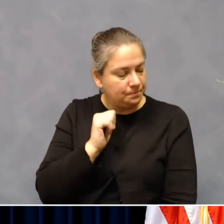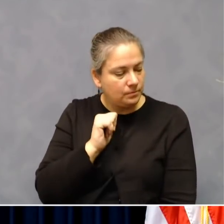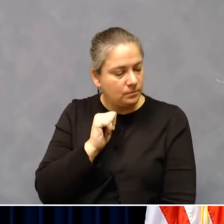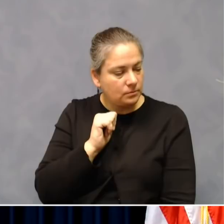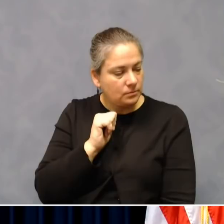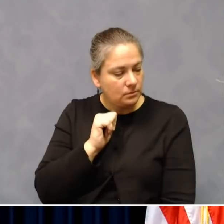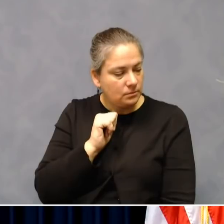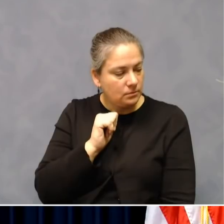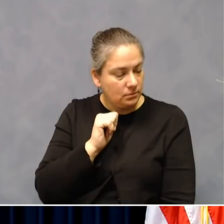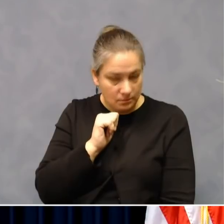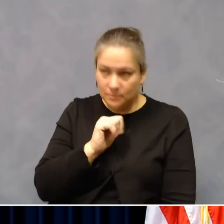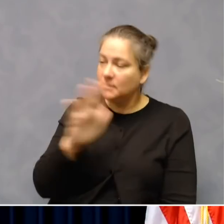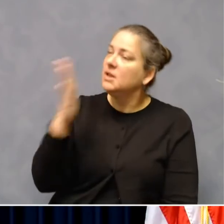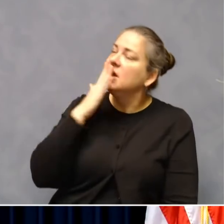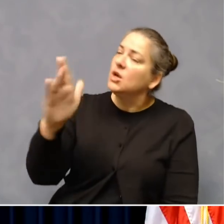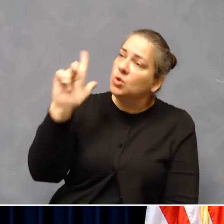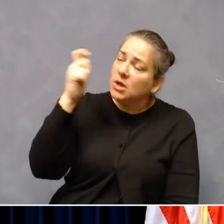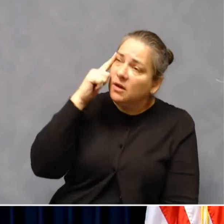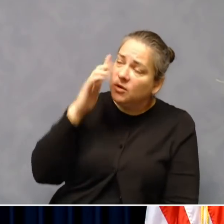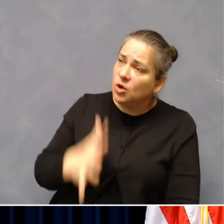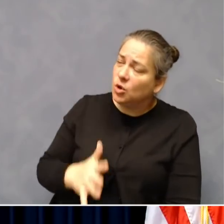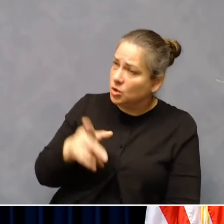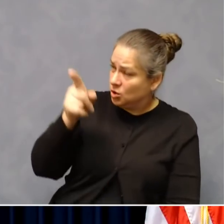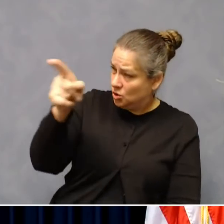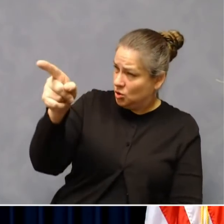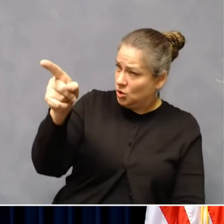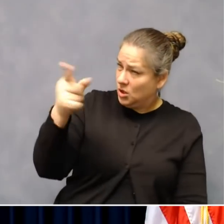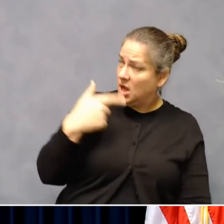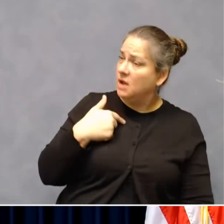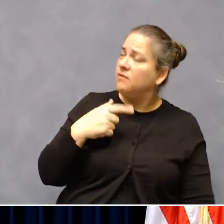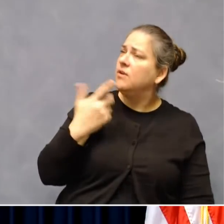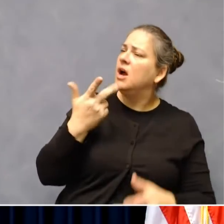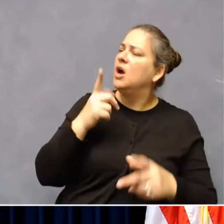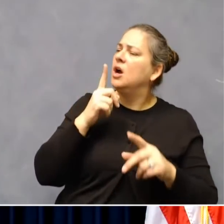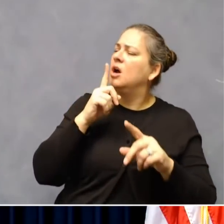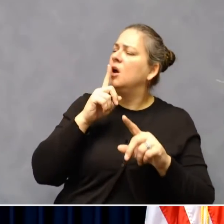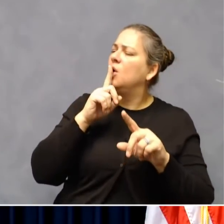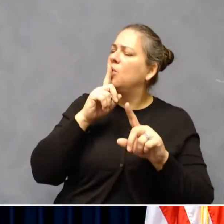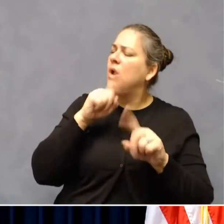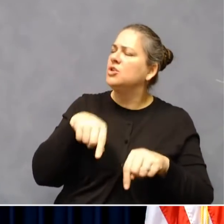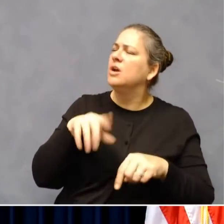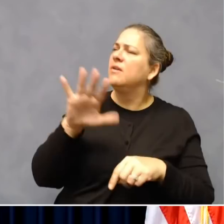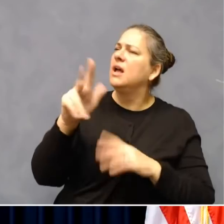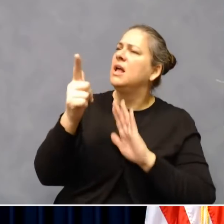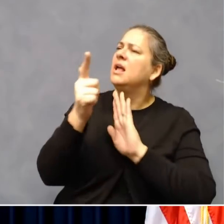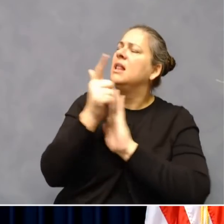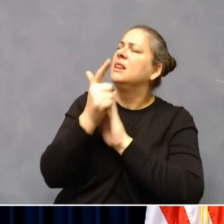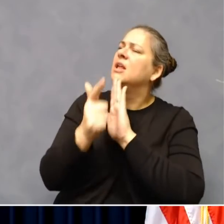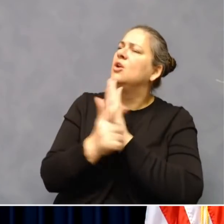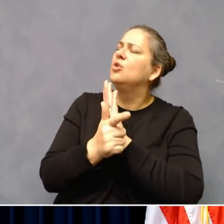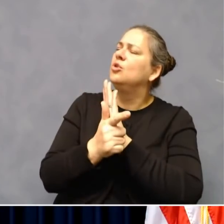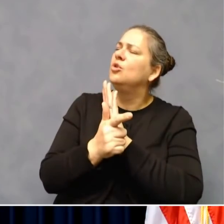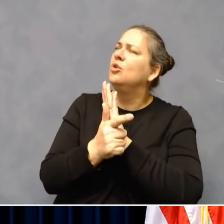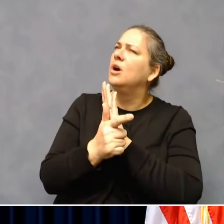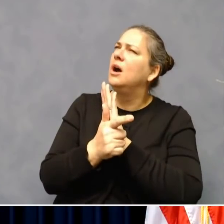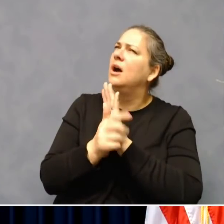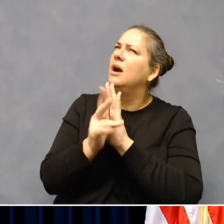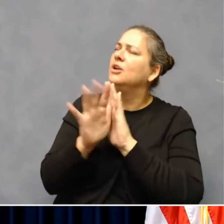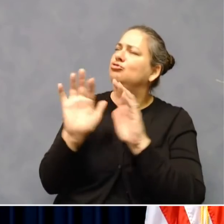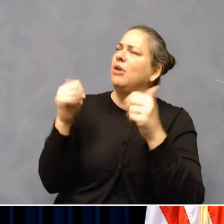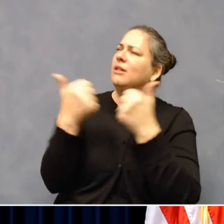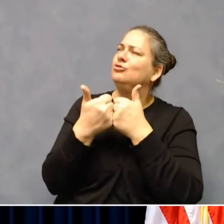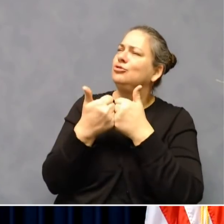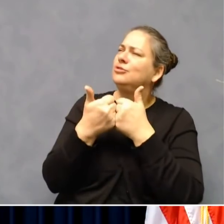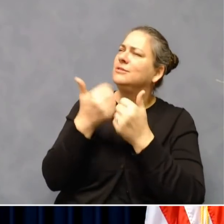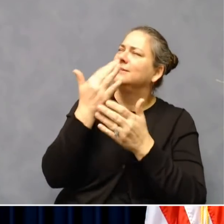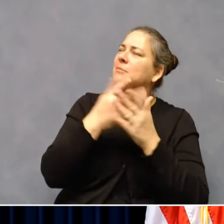thanks governor uh do you have a reaction to the legal challenge of uh private uh certain private school k-12 schools uh to